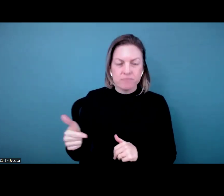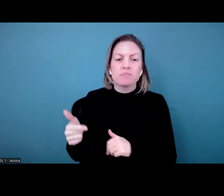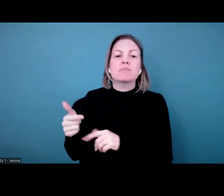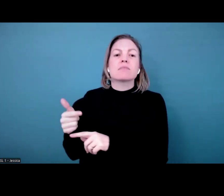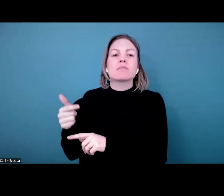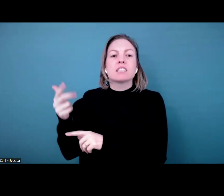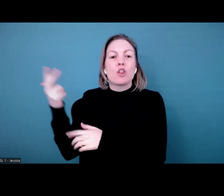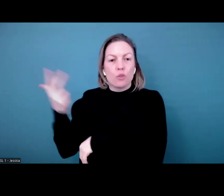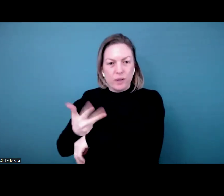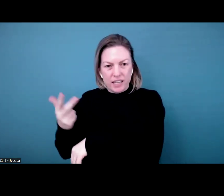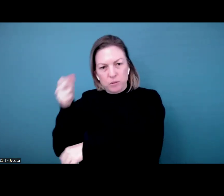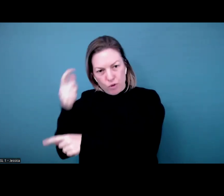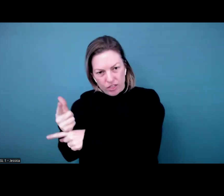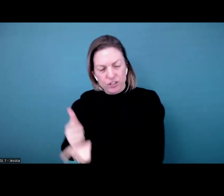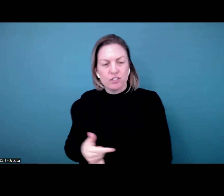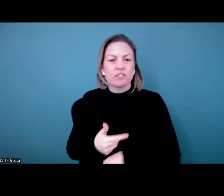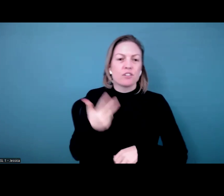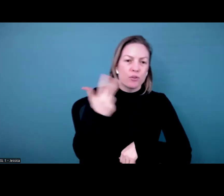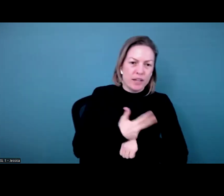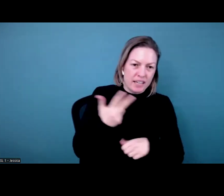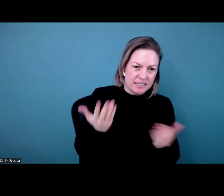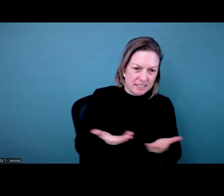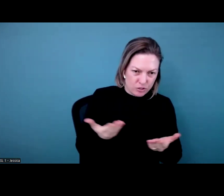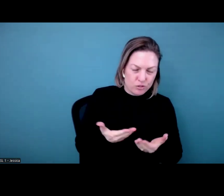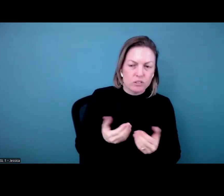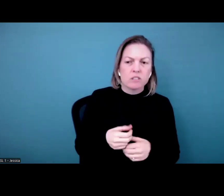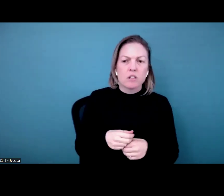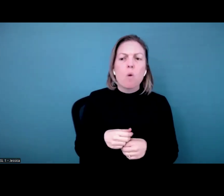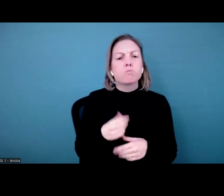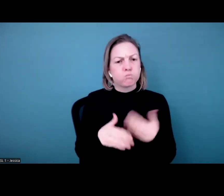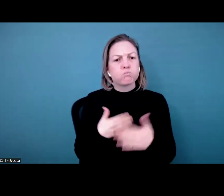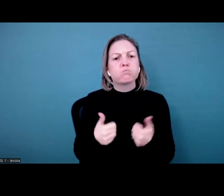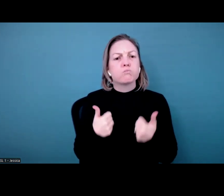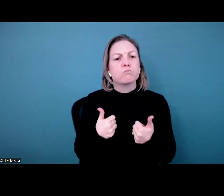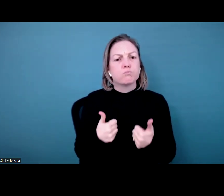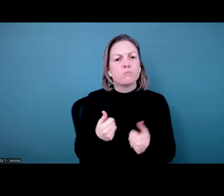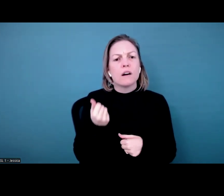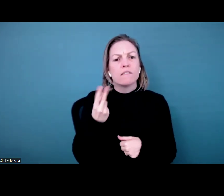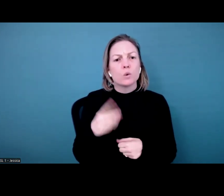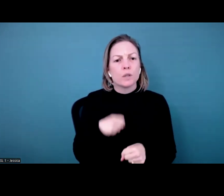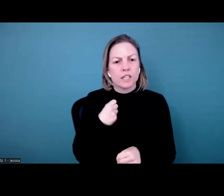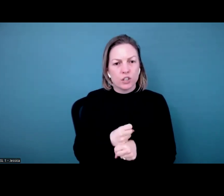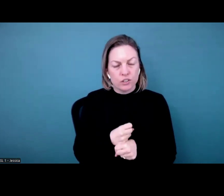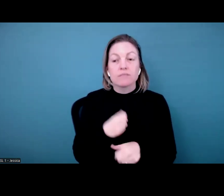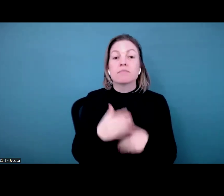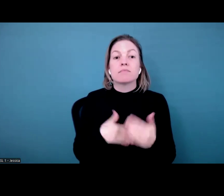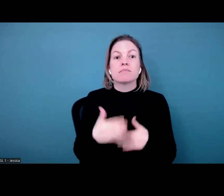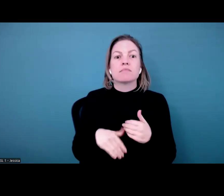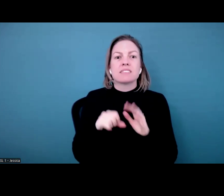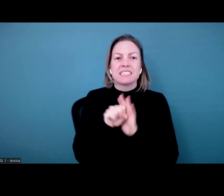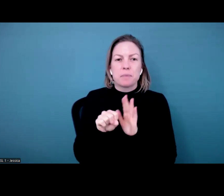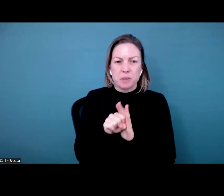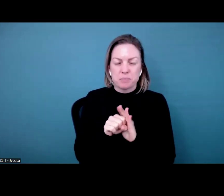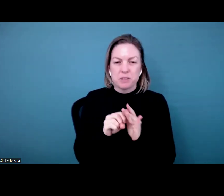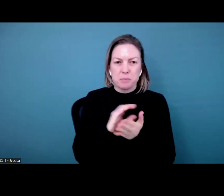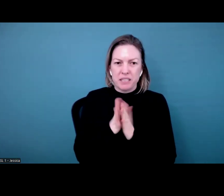for 3 days, and he'd come and stay with us for 3 days. And that worked pretty good for a couple of years until the symptoms became